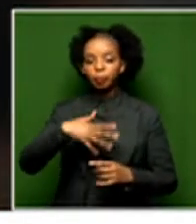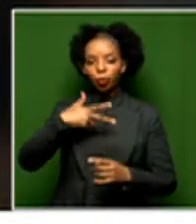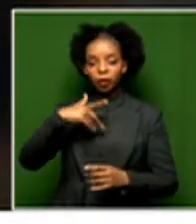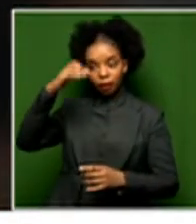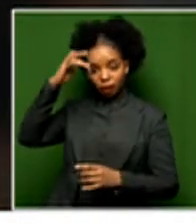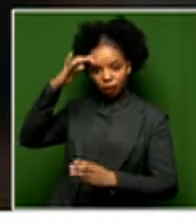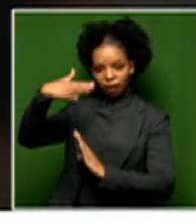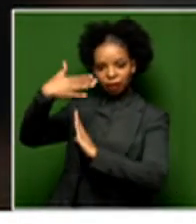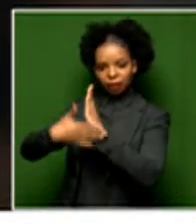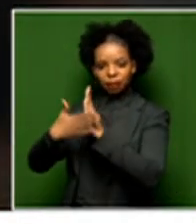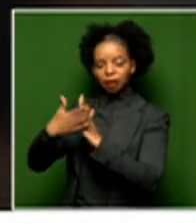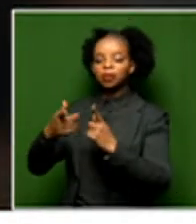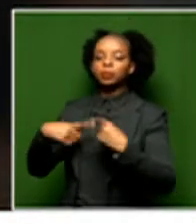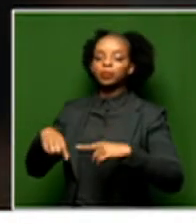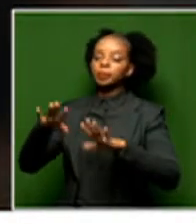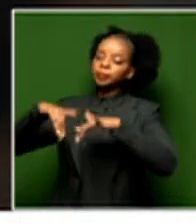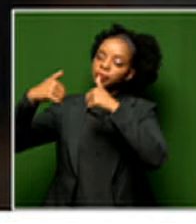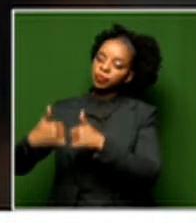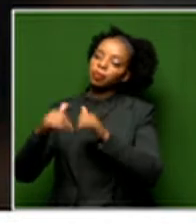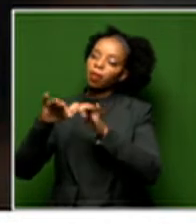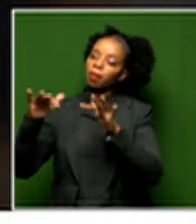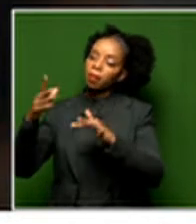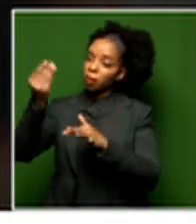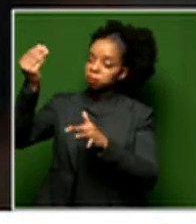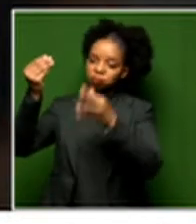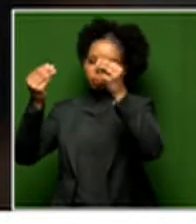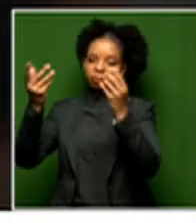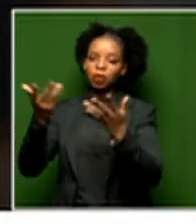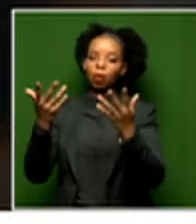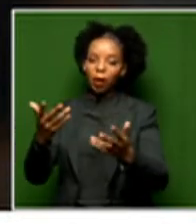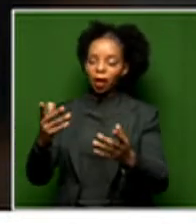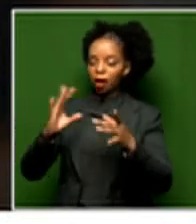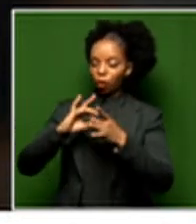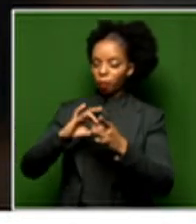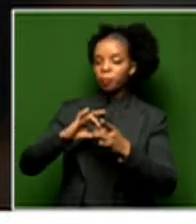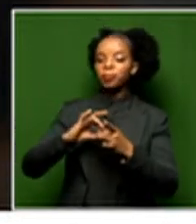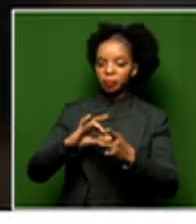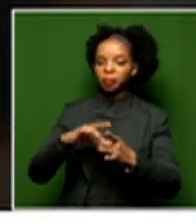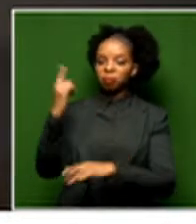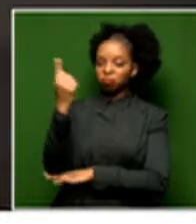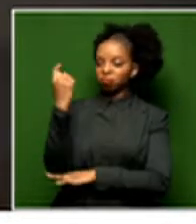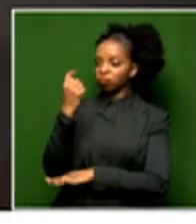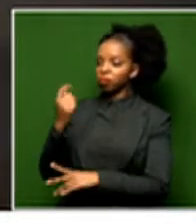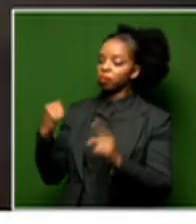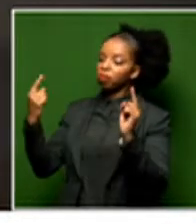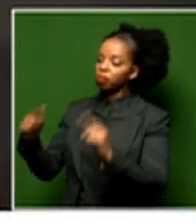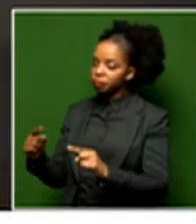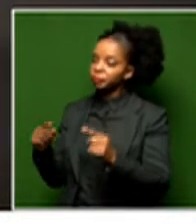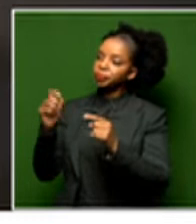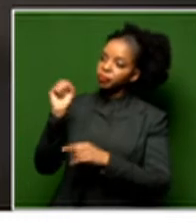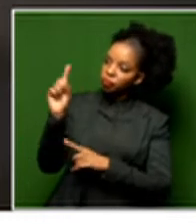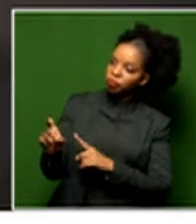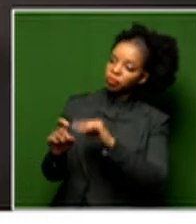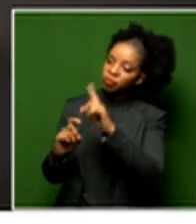that research. So we went and sit down with the elders in Makaya just to understand what does this mean? Is it acceptable for us to use